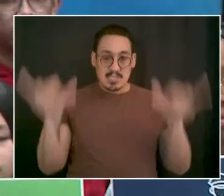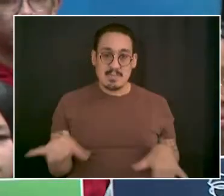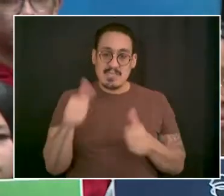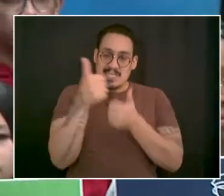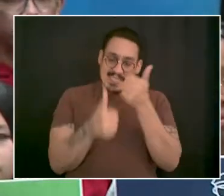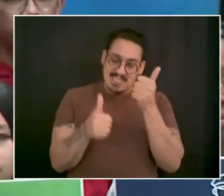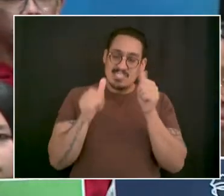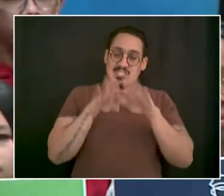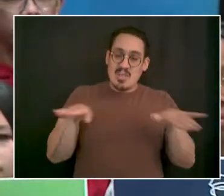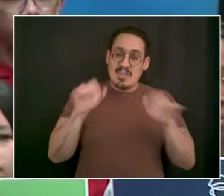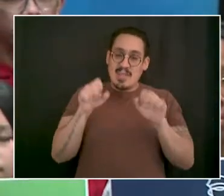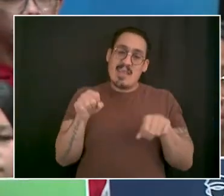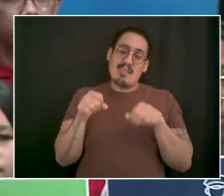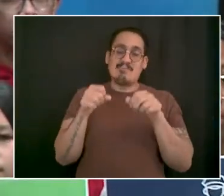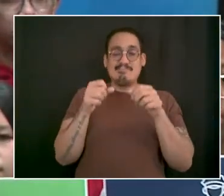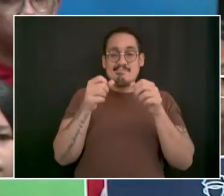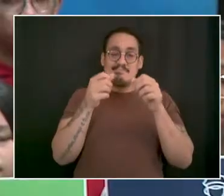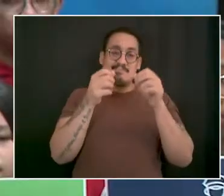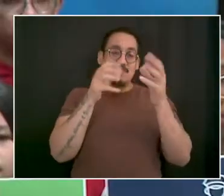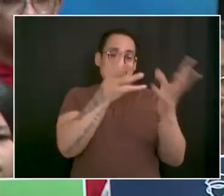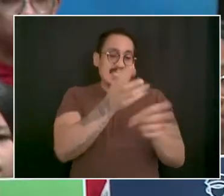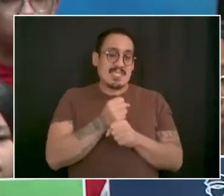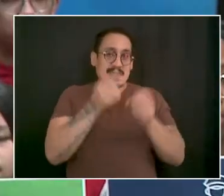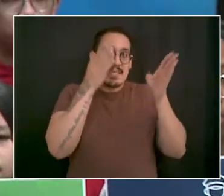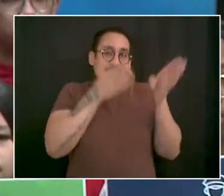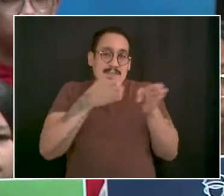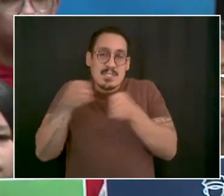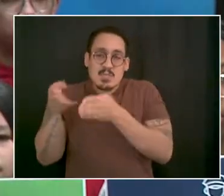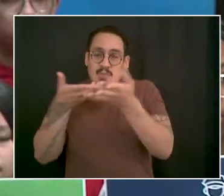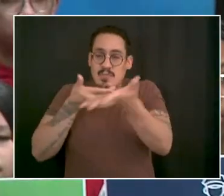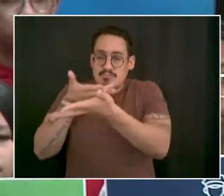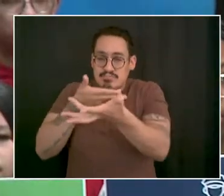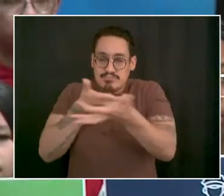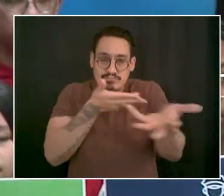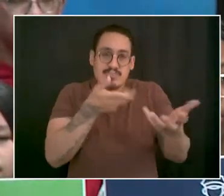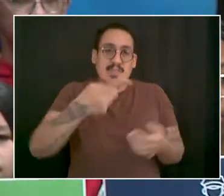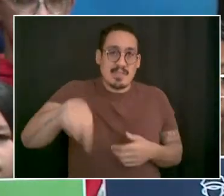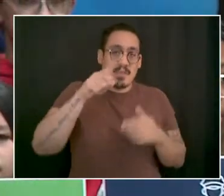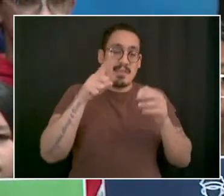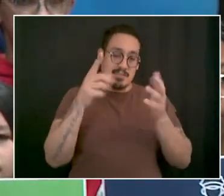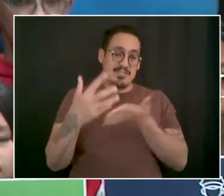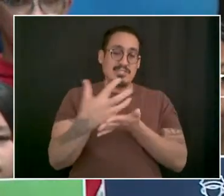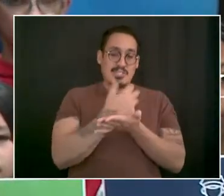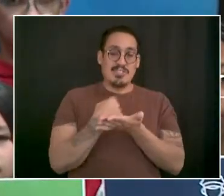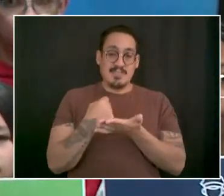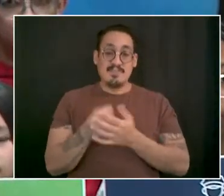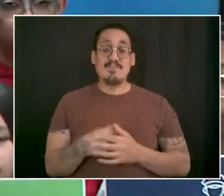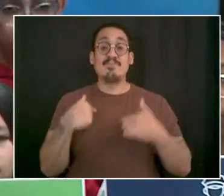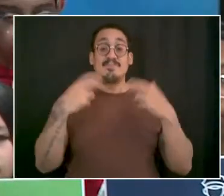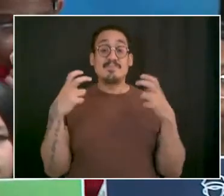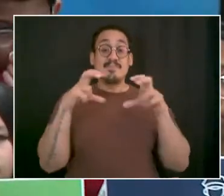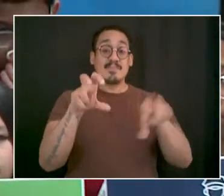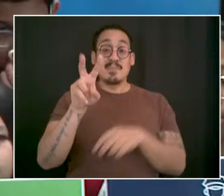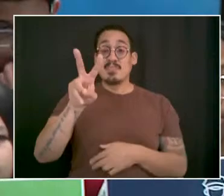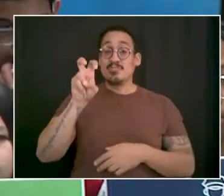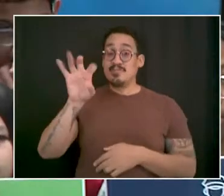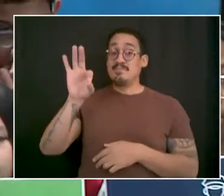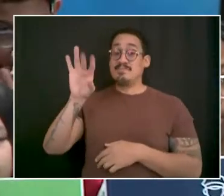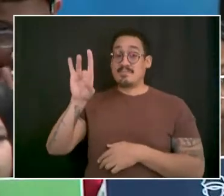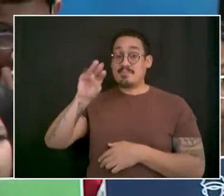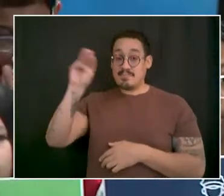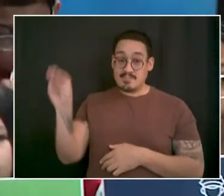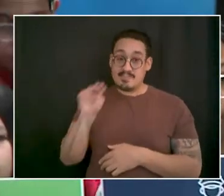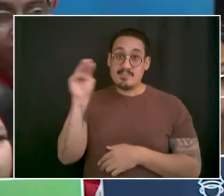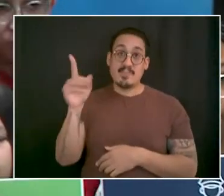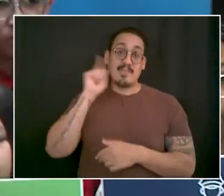receive the individualized attention they deserve. We're also investing $298 million for nurses